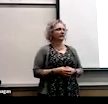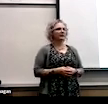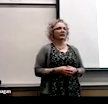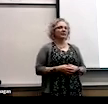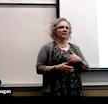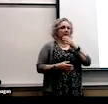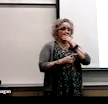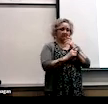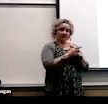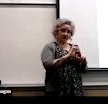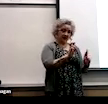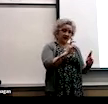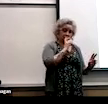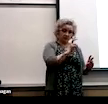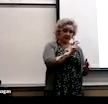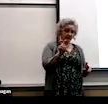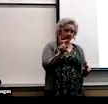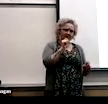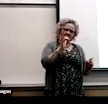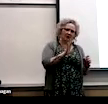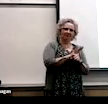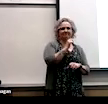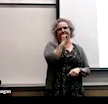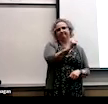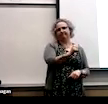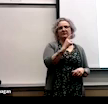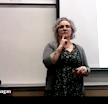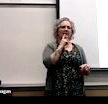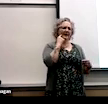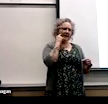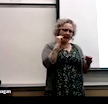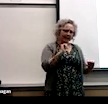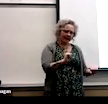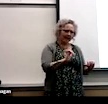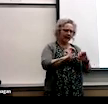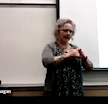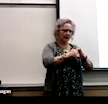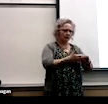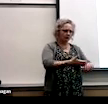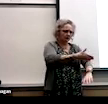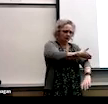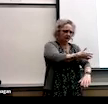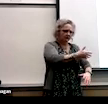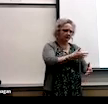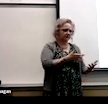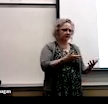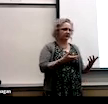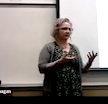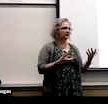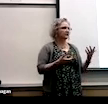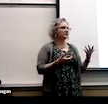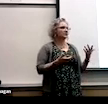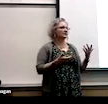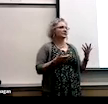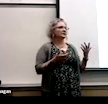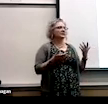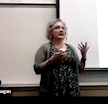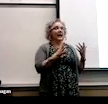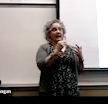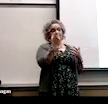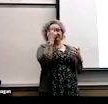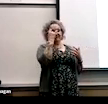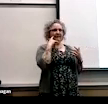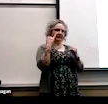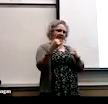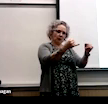and confidence, and flexibility is mandatory. So this is why this plan has to be completely individualized. The level of support required will vary